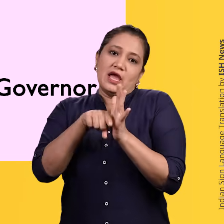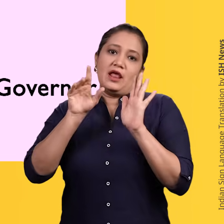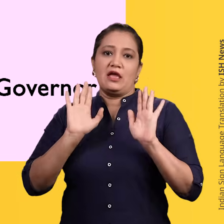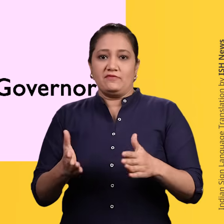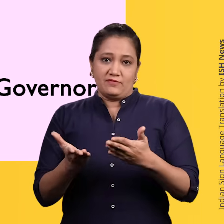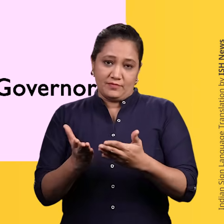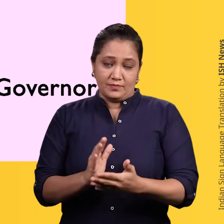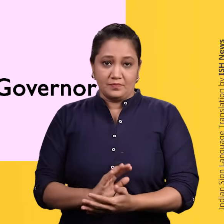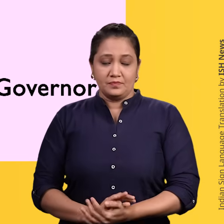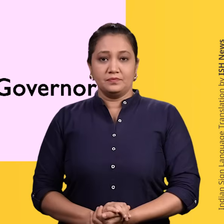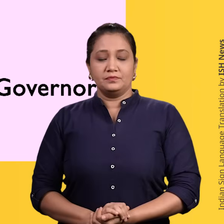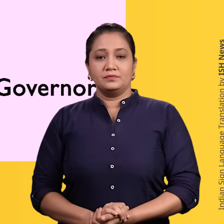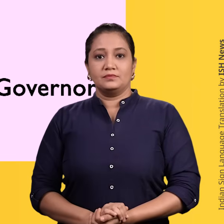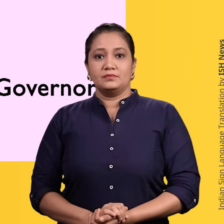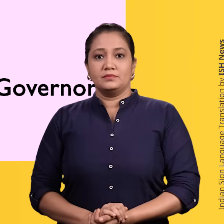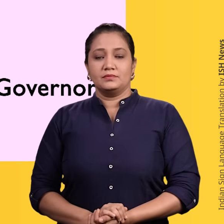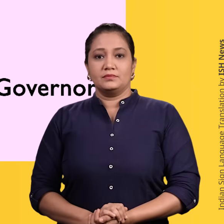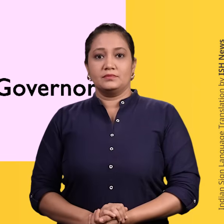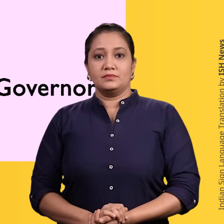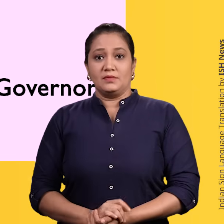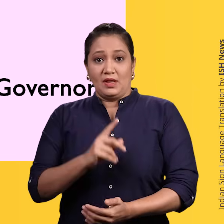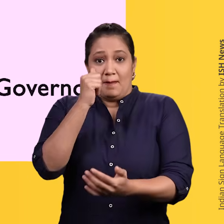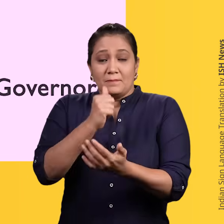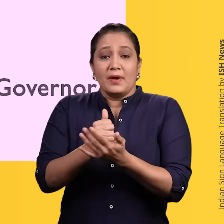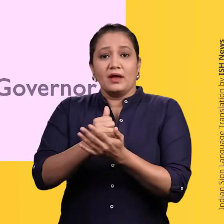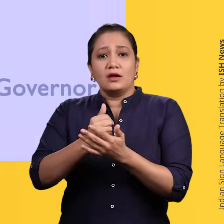the RBI governor on it.